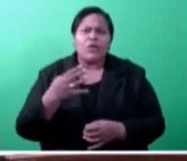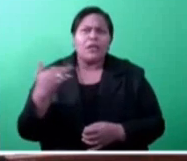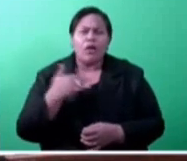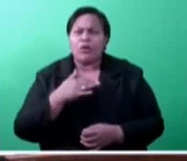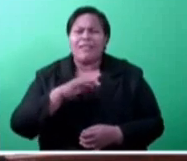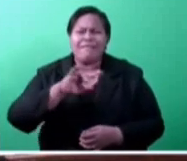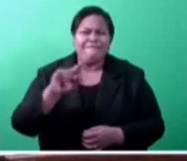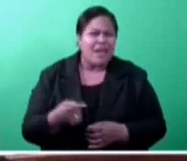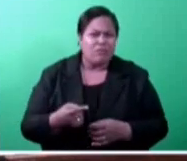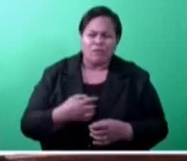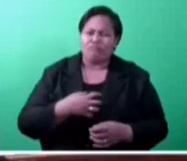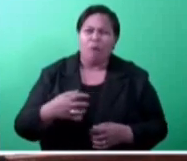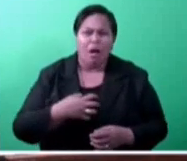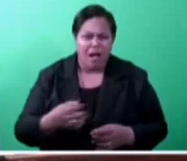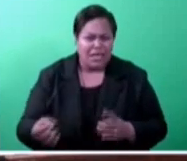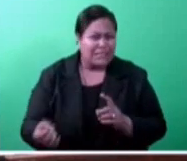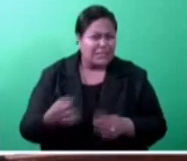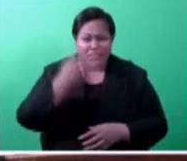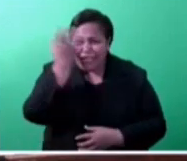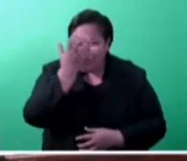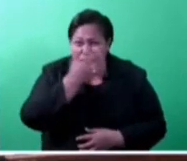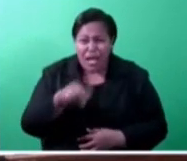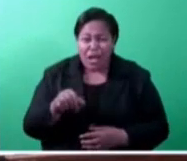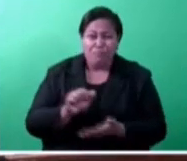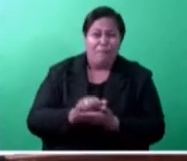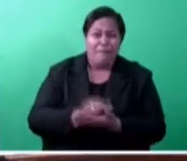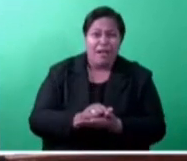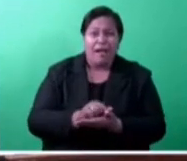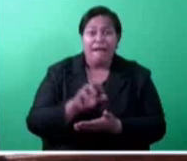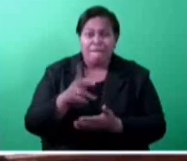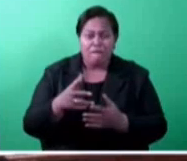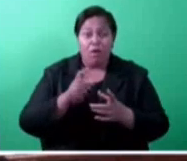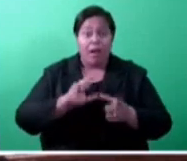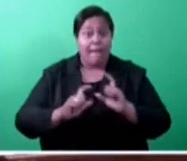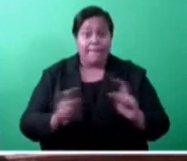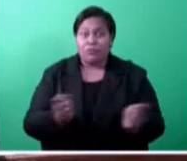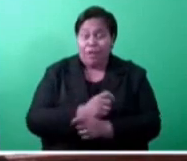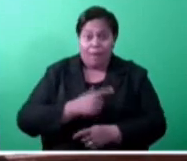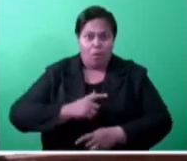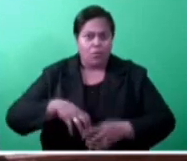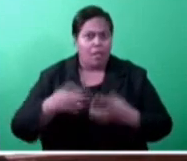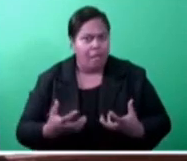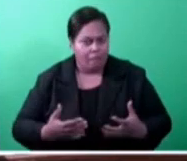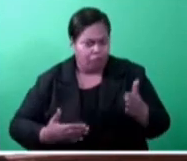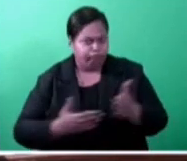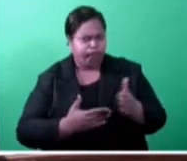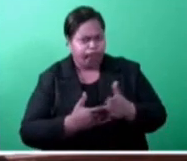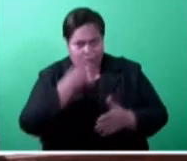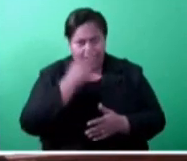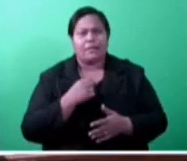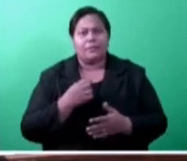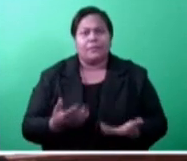potent than CO2, or carbon dioxide, the gas most blamed for climate change due to its abundance. The